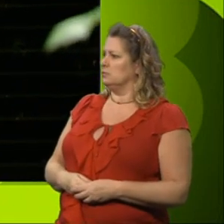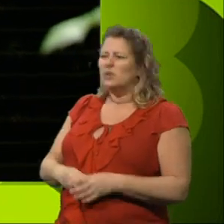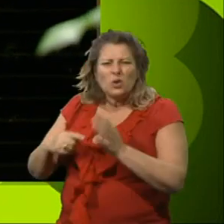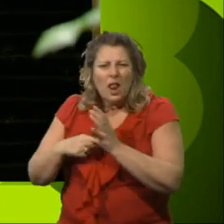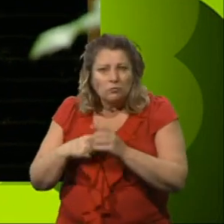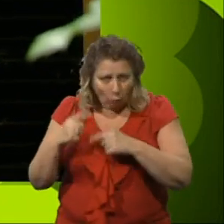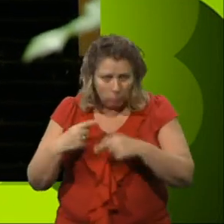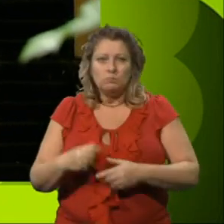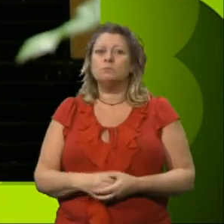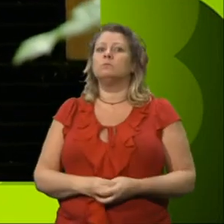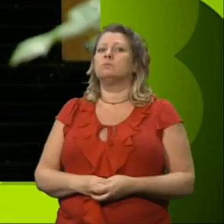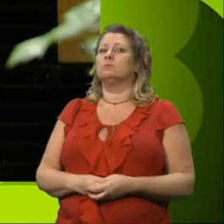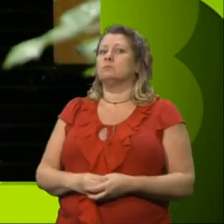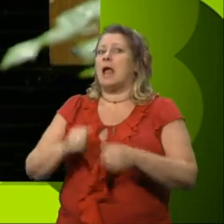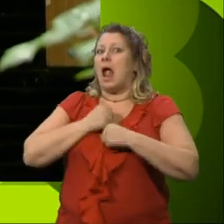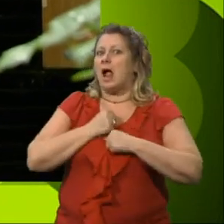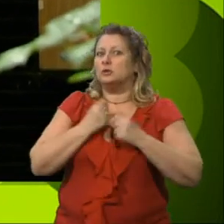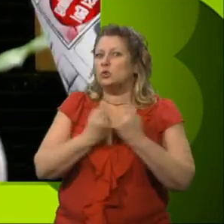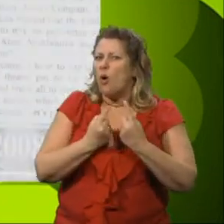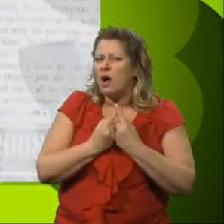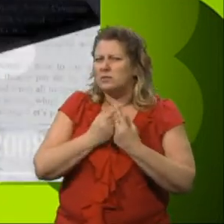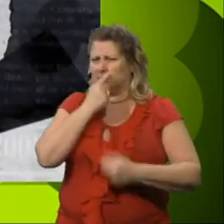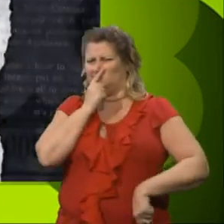Toilet rolls. Cuddly toy. Cuddly toy?